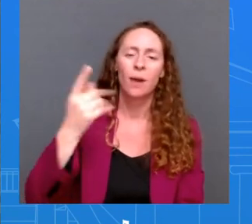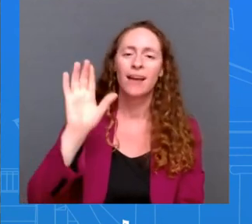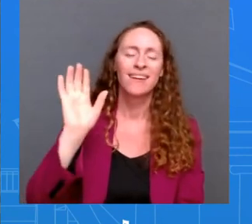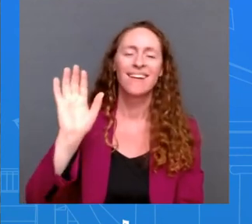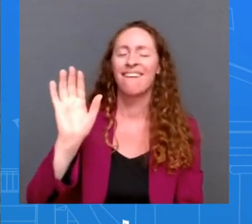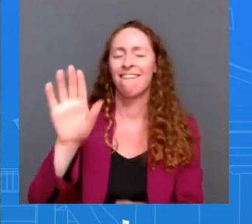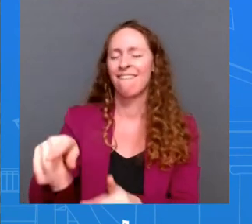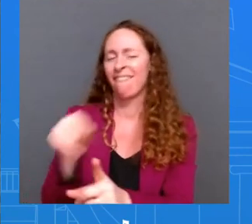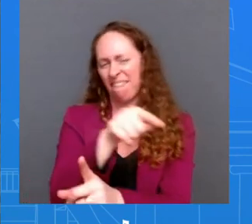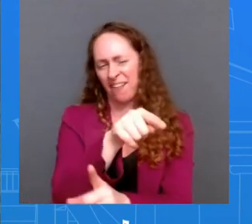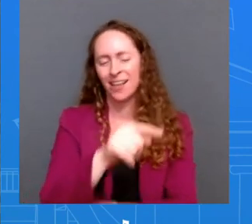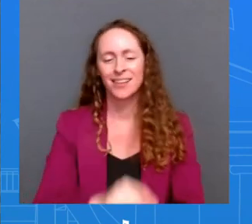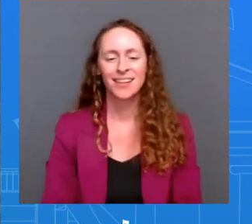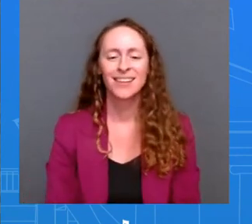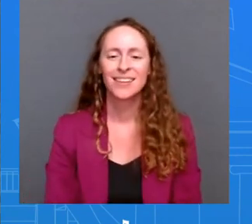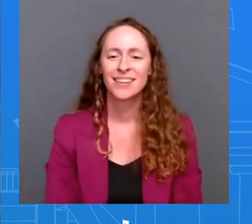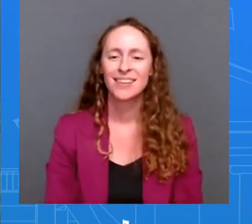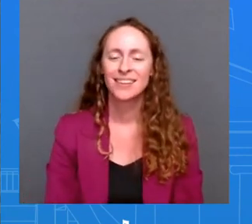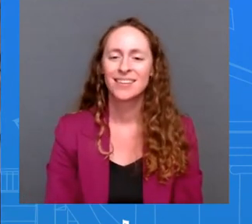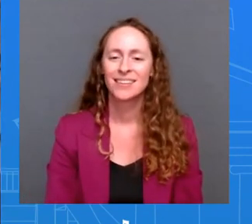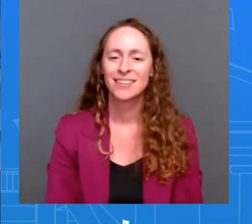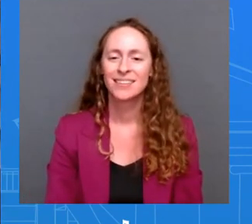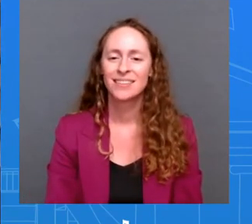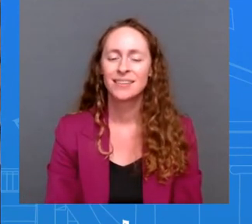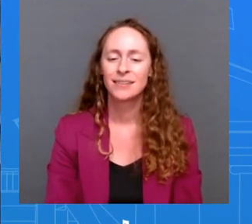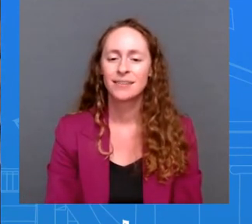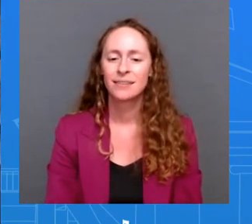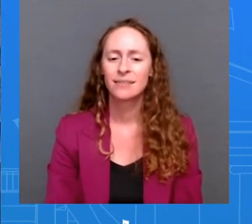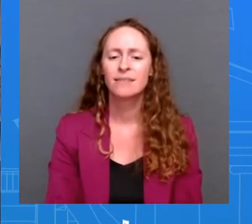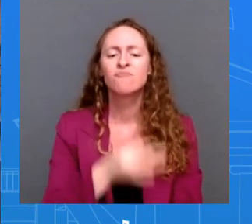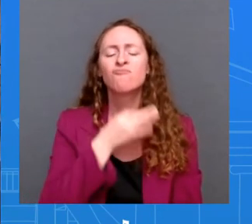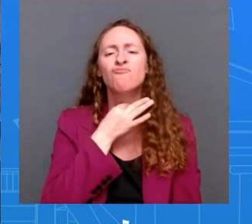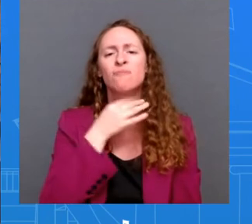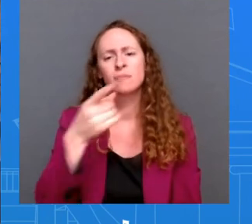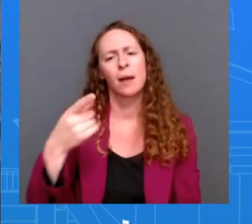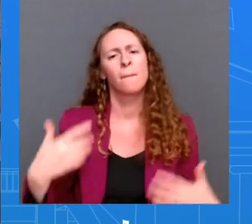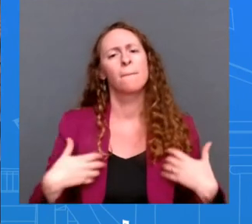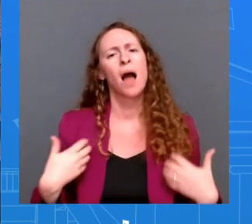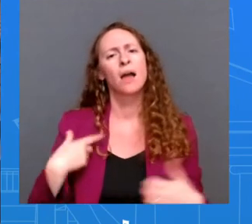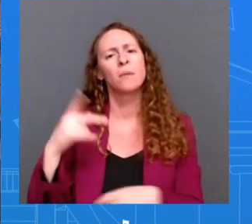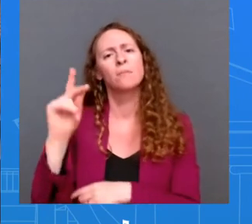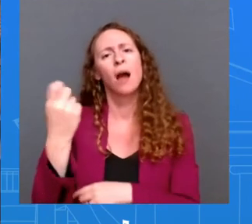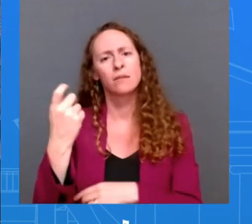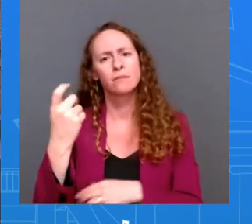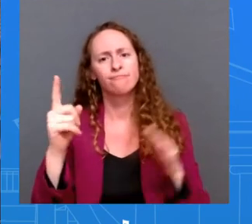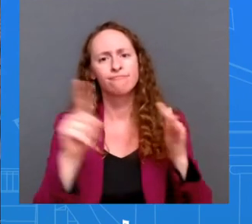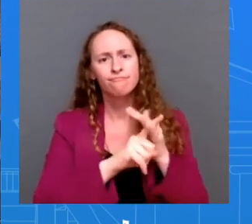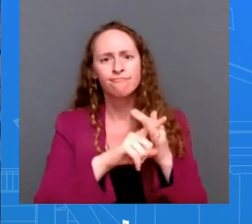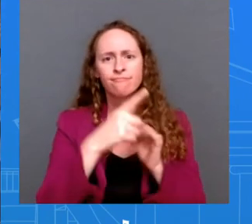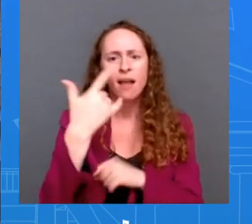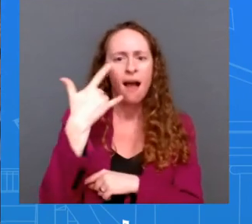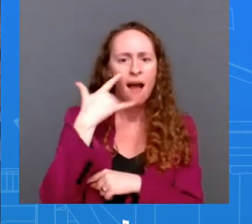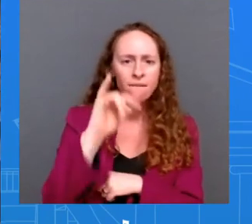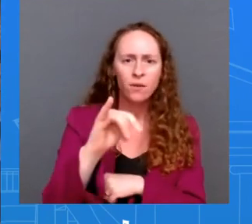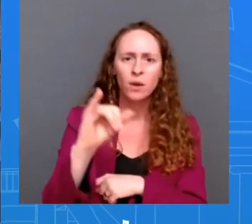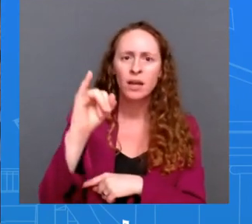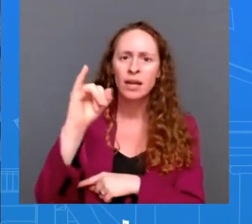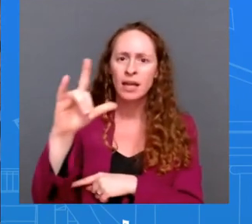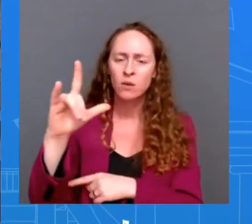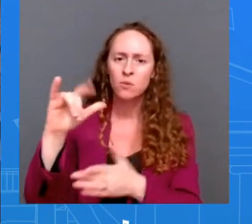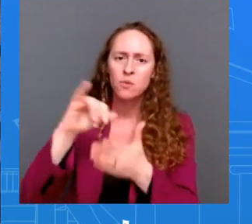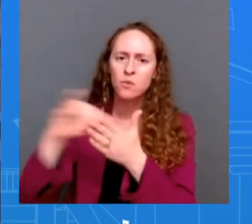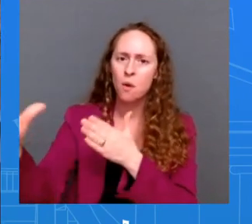monkeypox updates, California, Illinois, New York have all declared states of emergency each. But due to the fact that most of them will